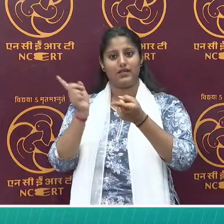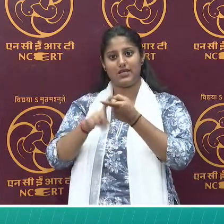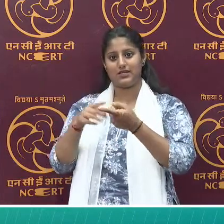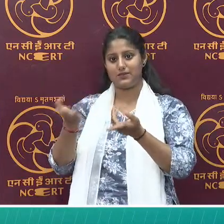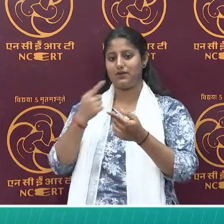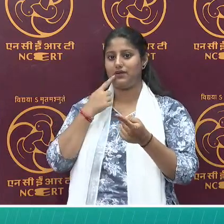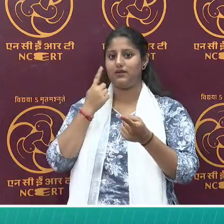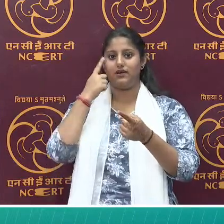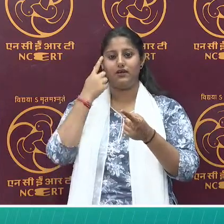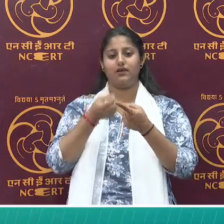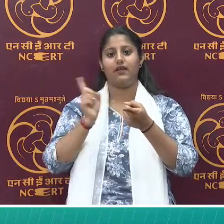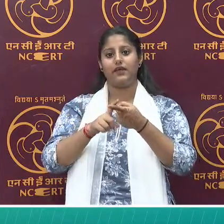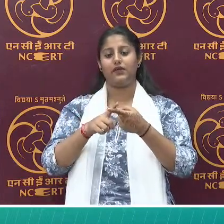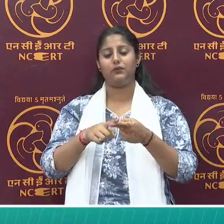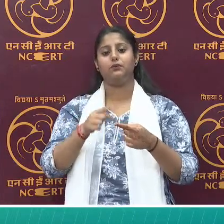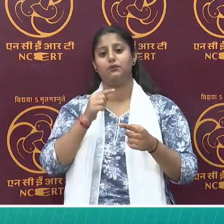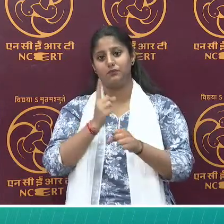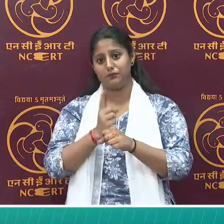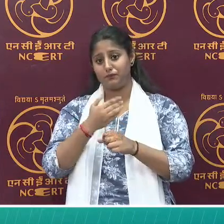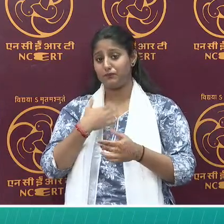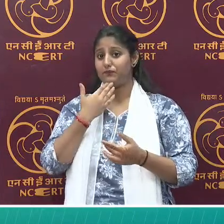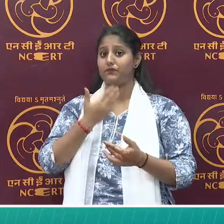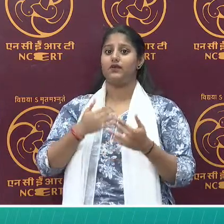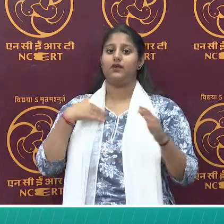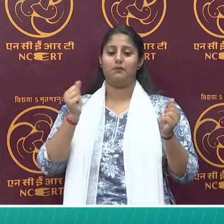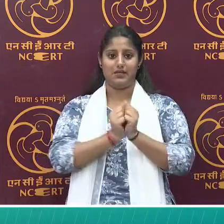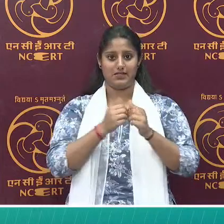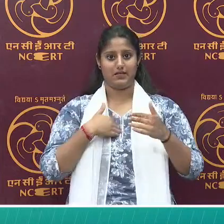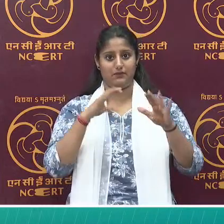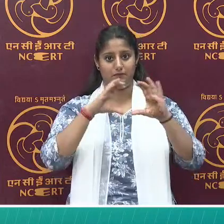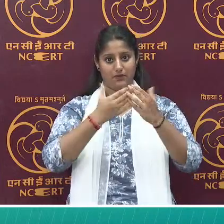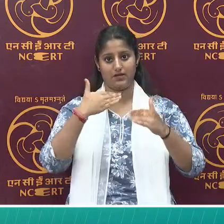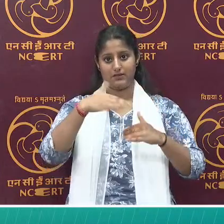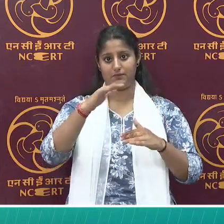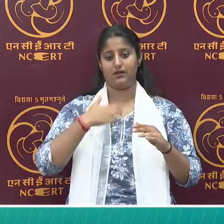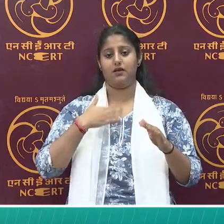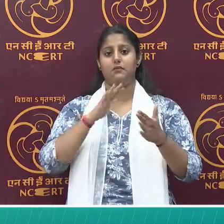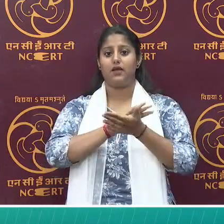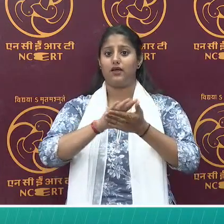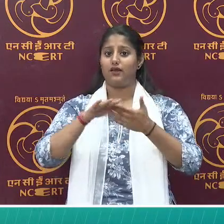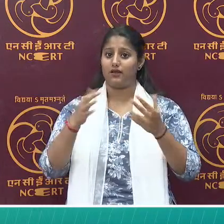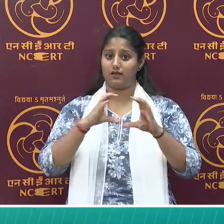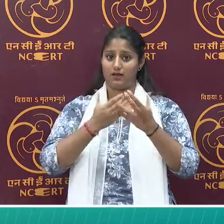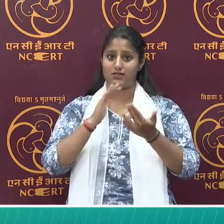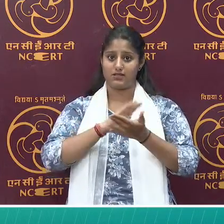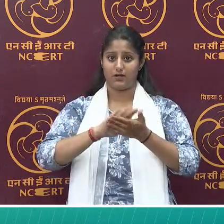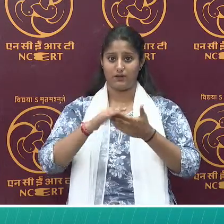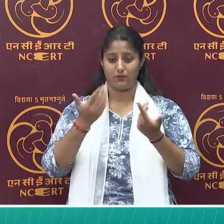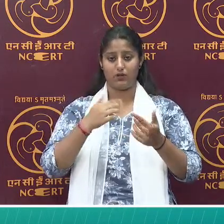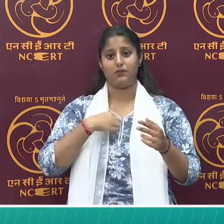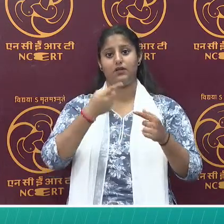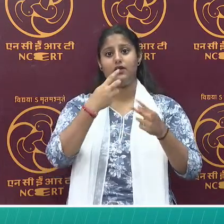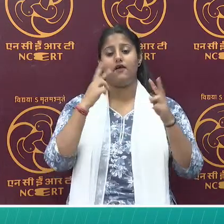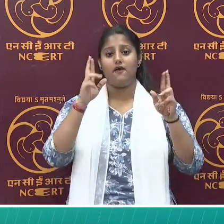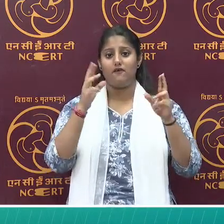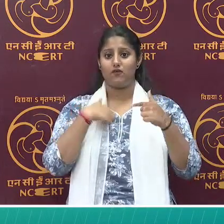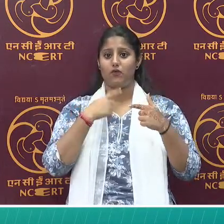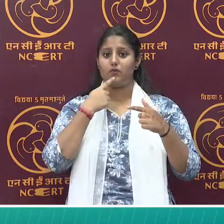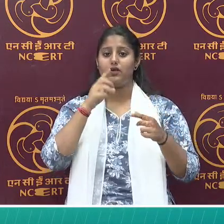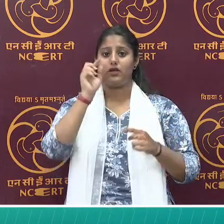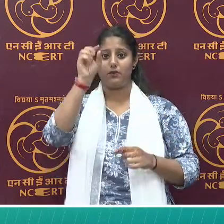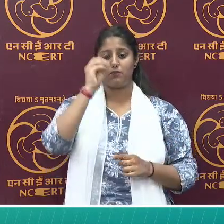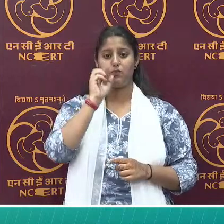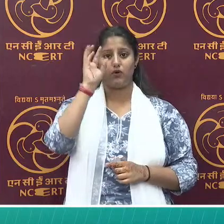Thank you so much, Preeti ma'am, for being with us. And before we wrap up the session, I wish to give you one important piece